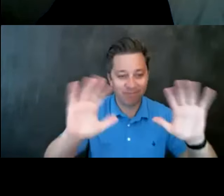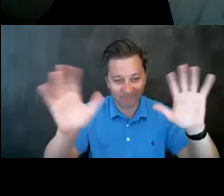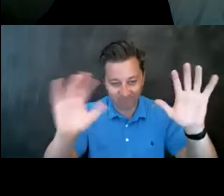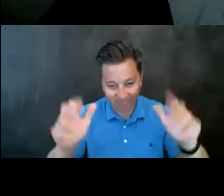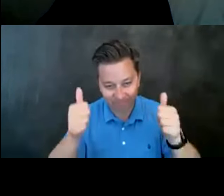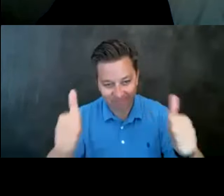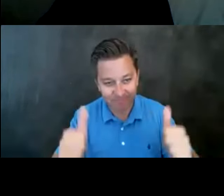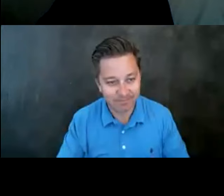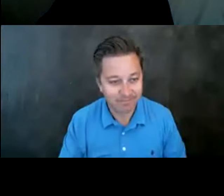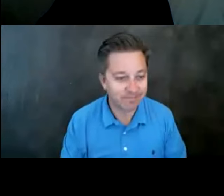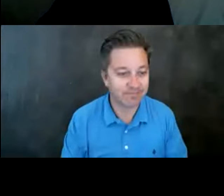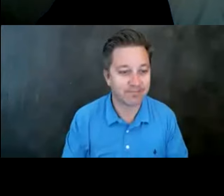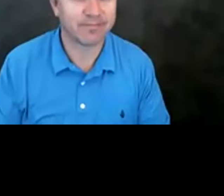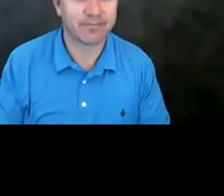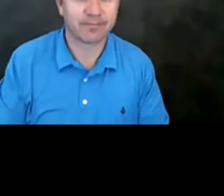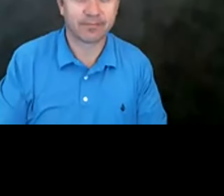Thank you.